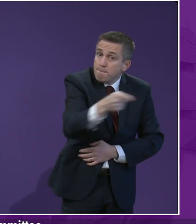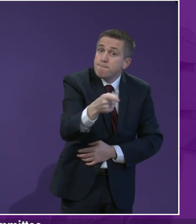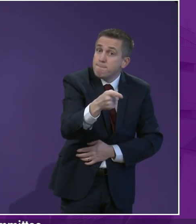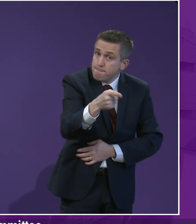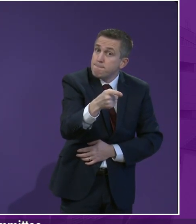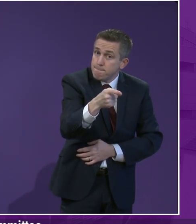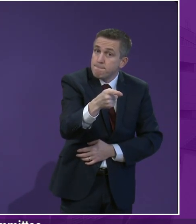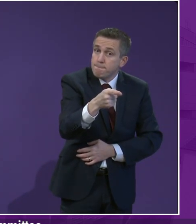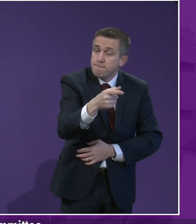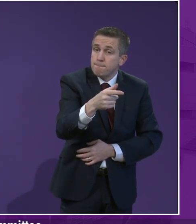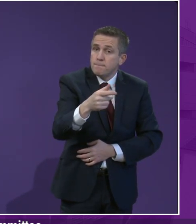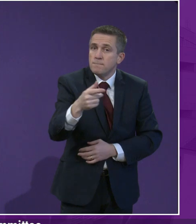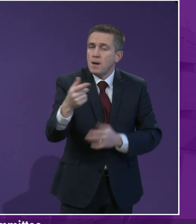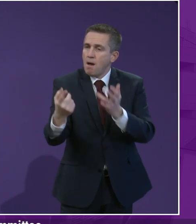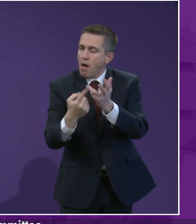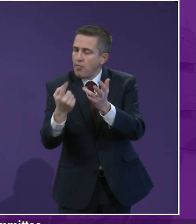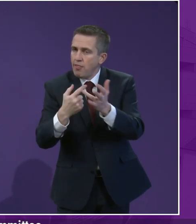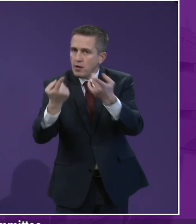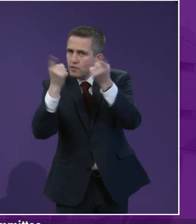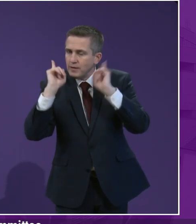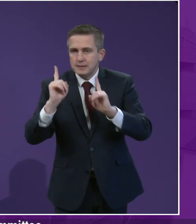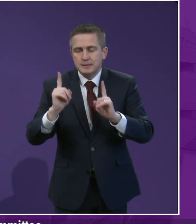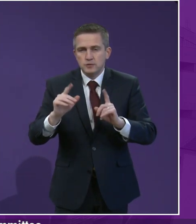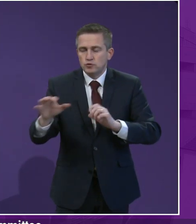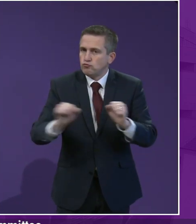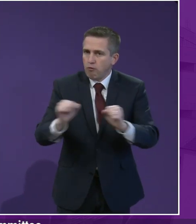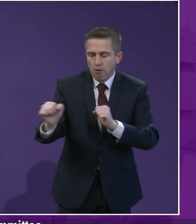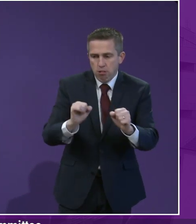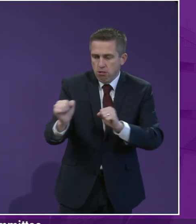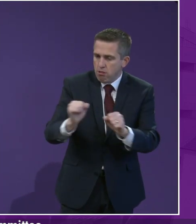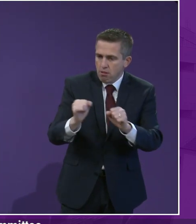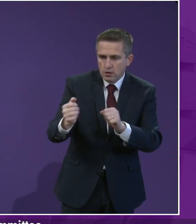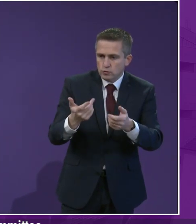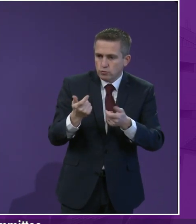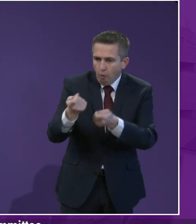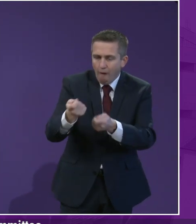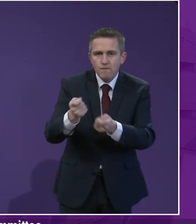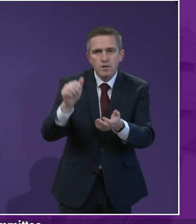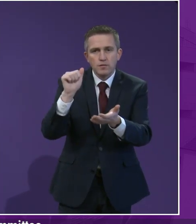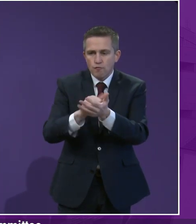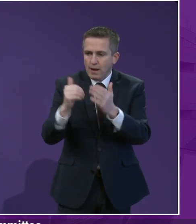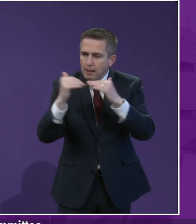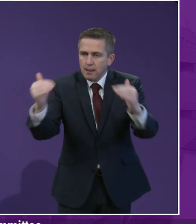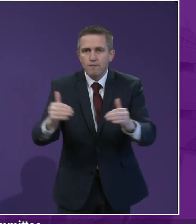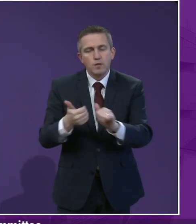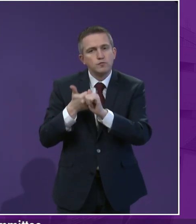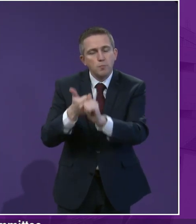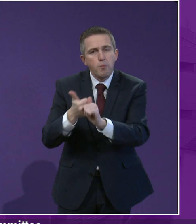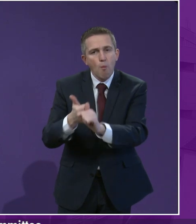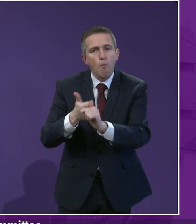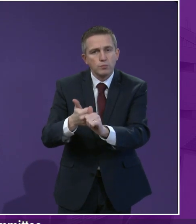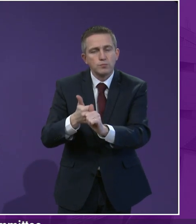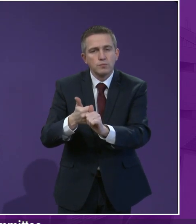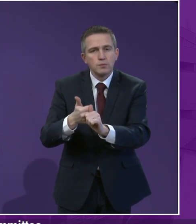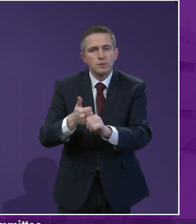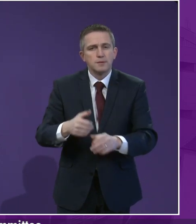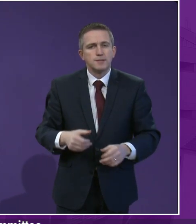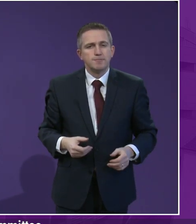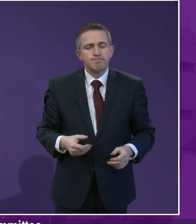find it's very uneven, and there's a lot of reasons for that. There's some very good support systems in